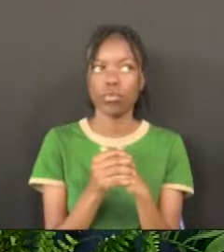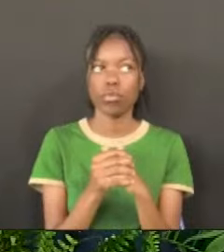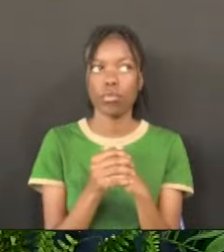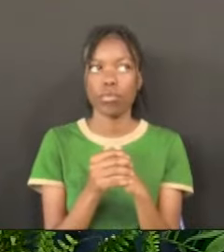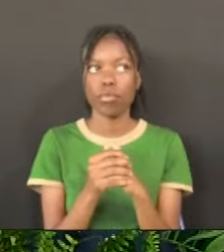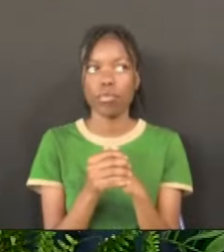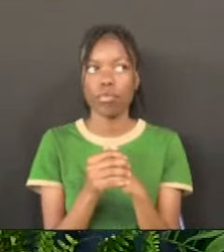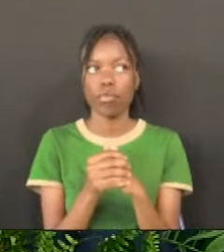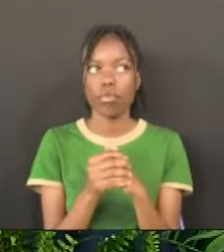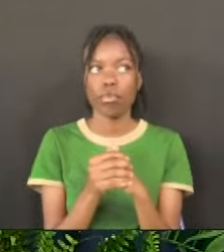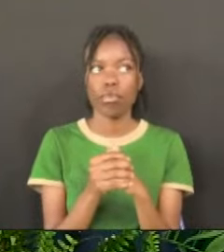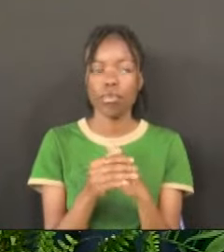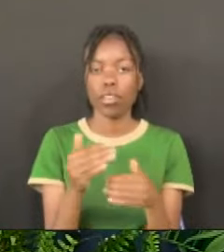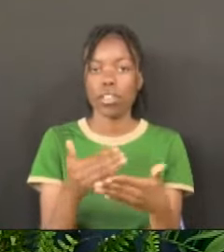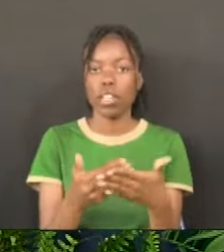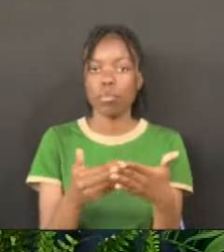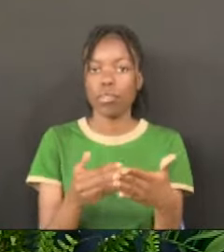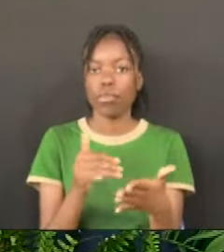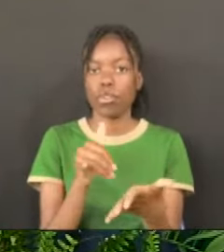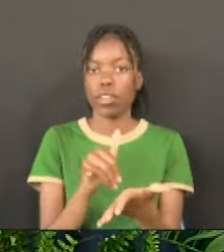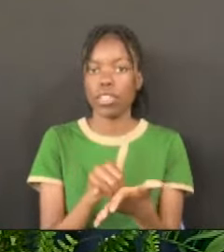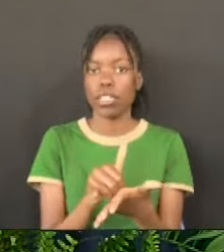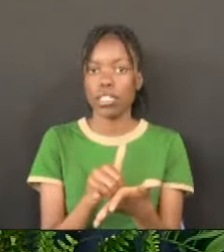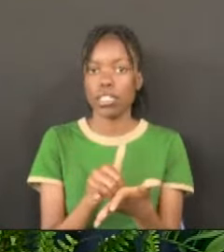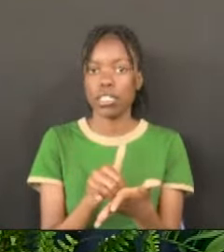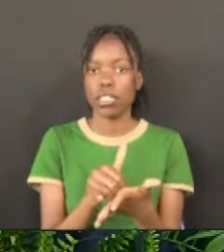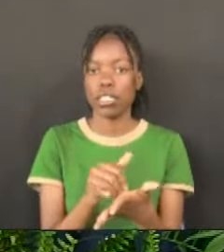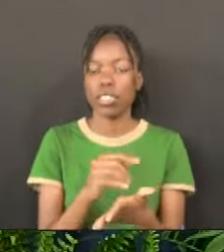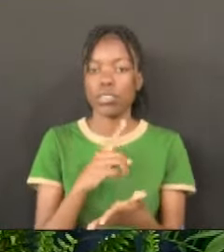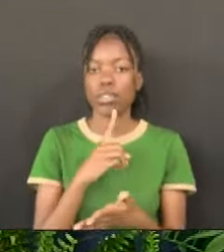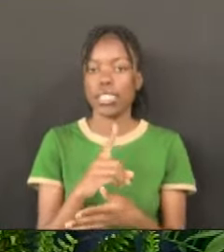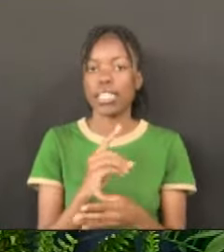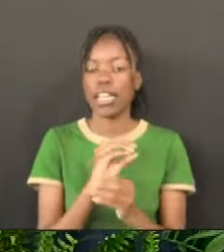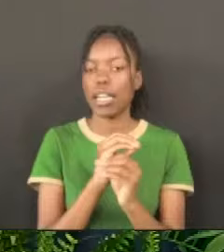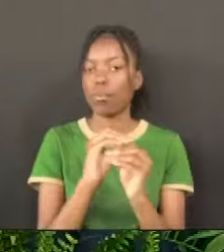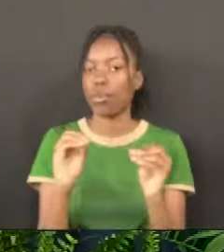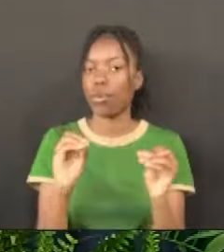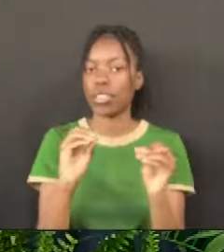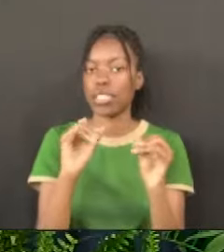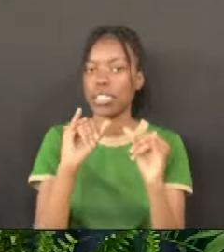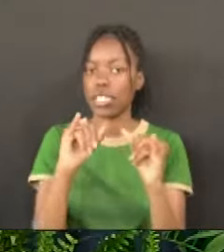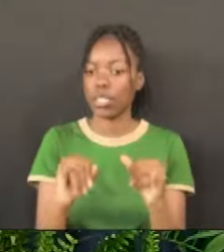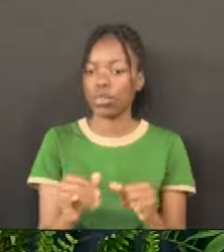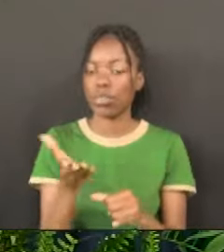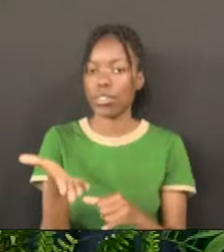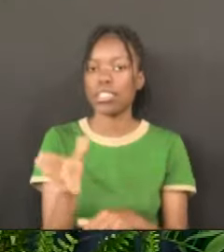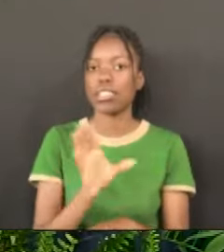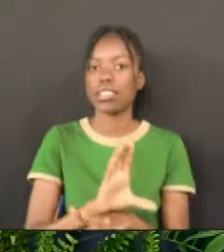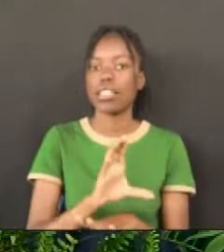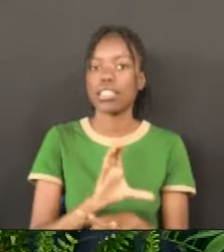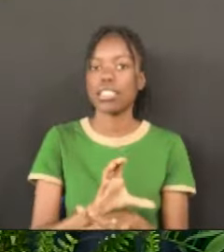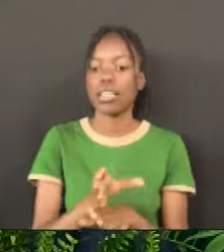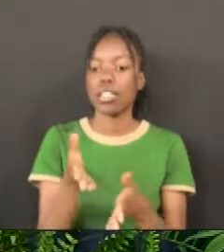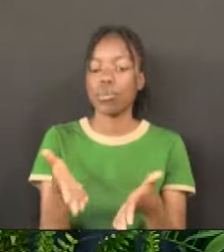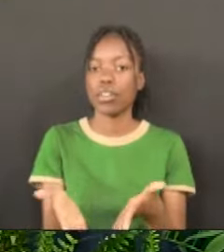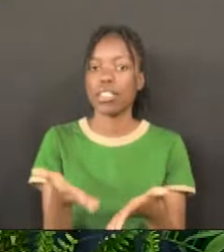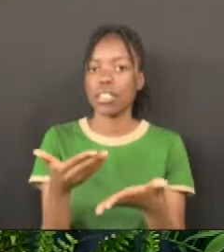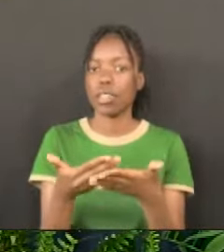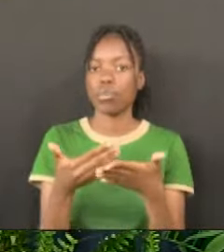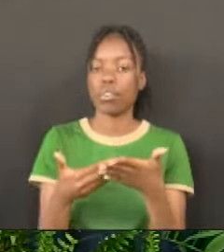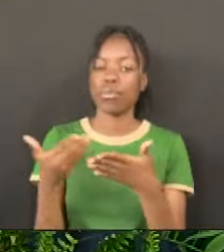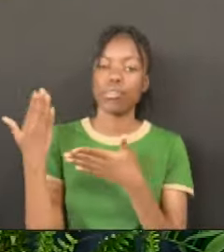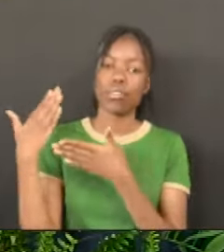No, but before that, I should say I'm not new to New Life. I have been here before many years